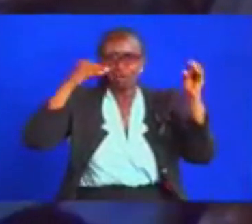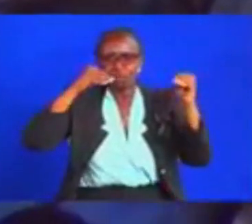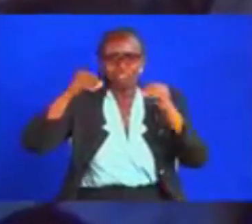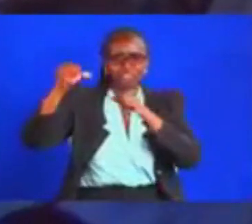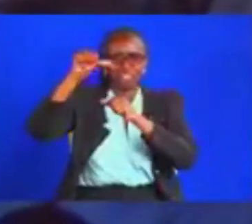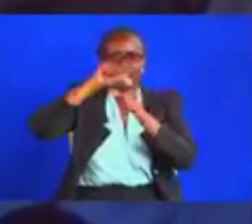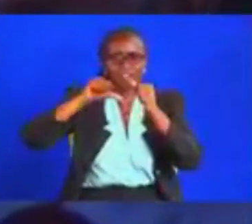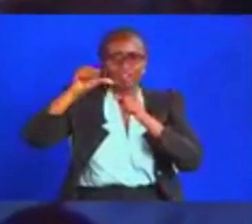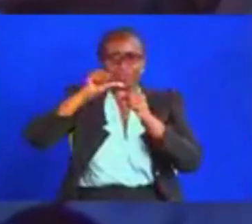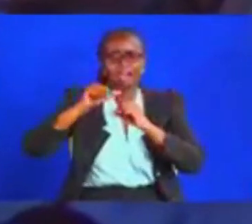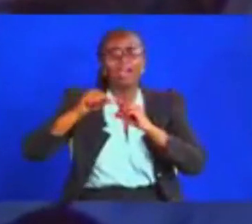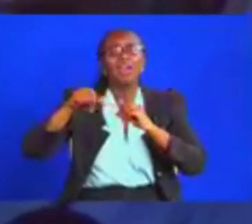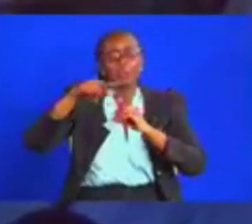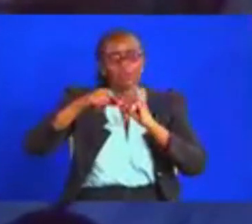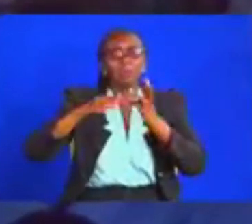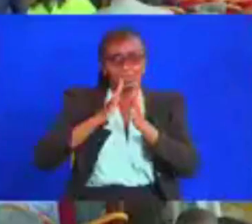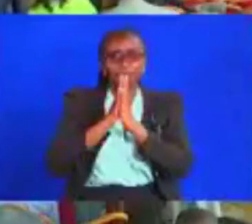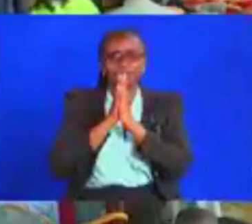pray.